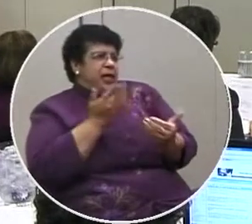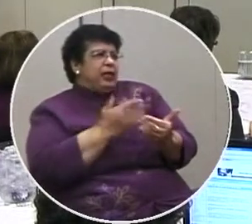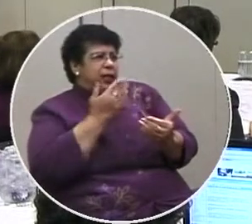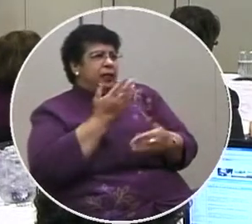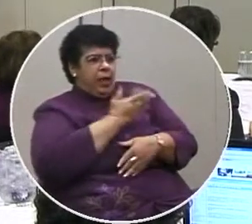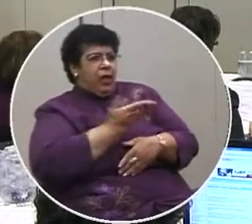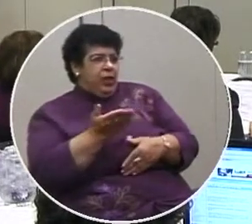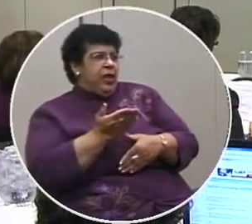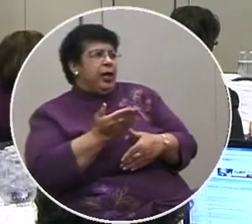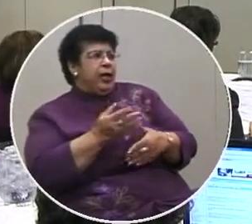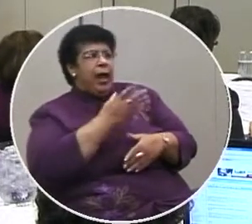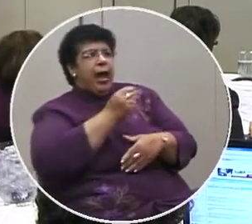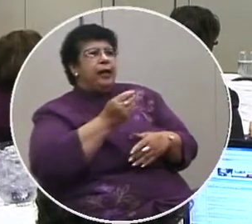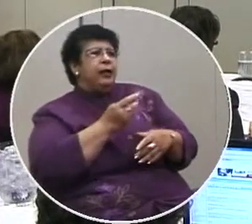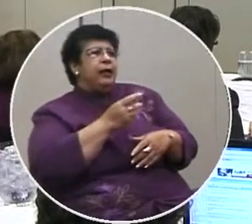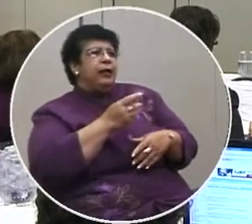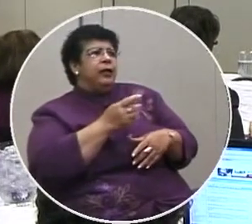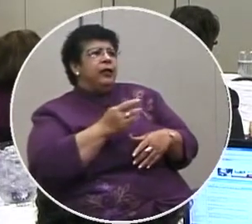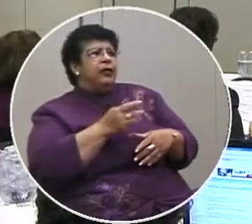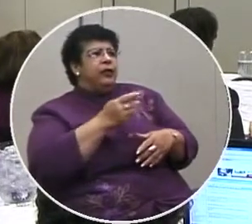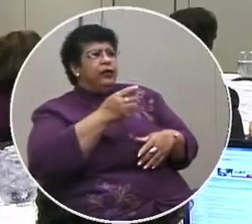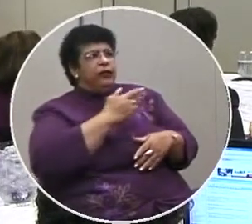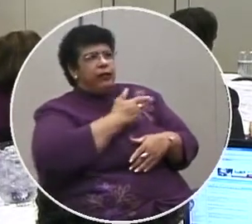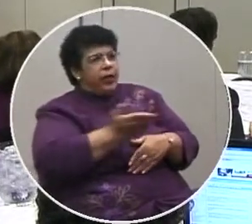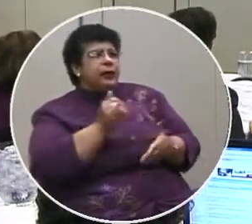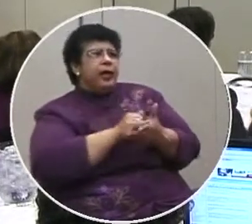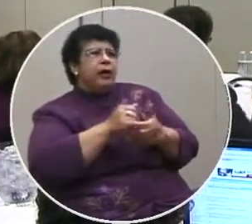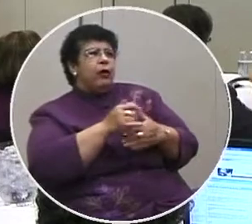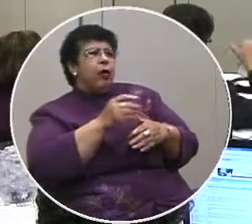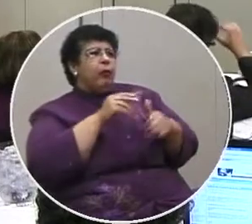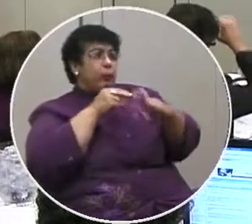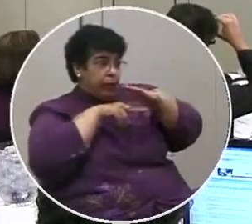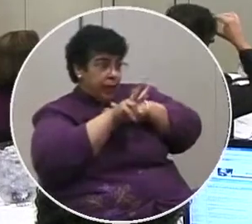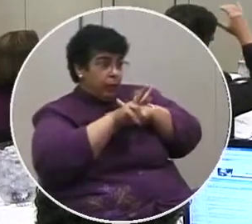observable predictors, maintainers.